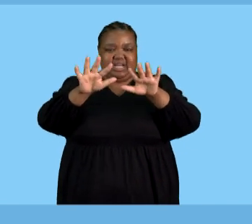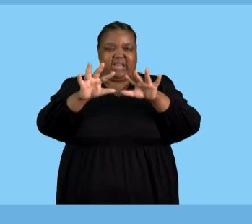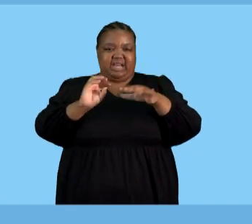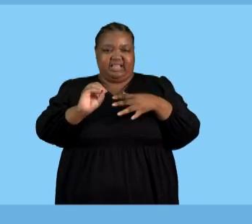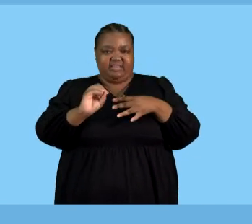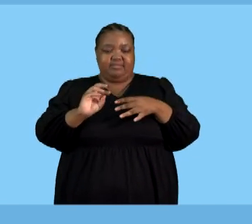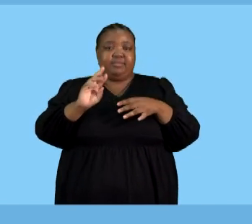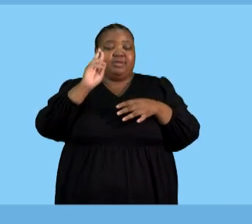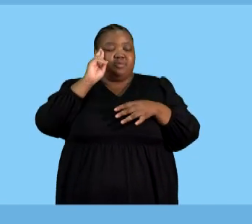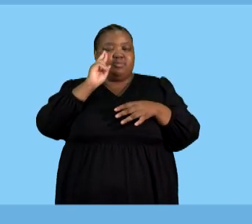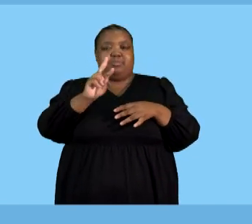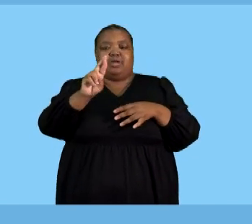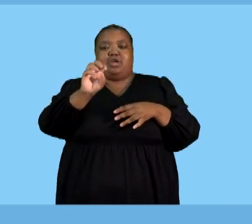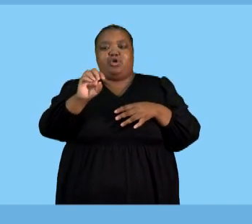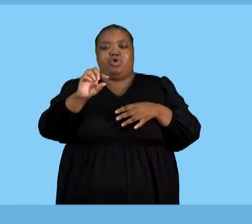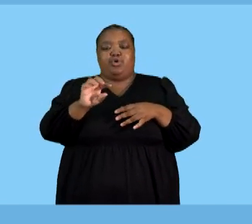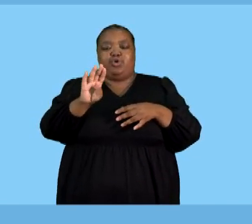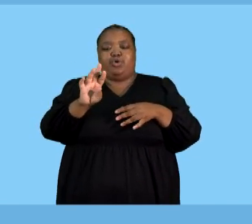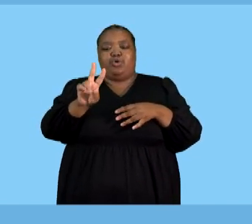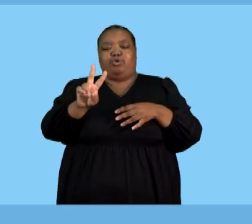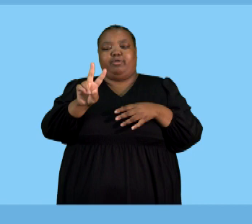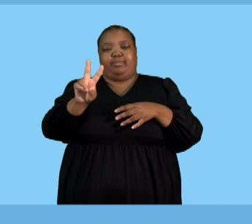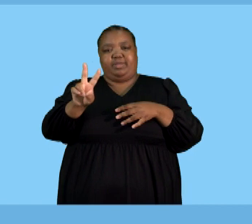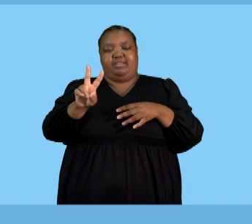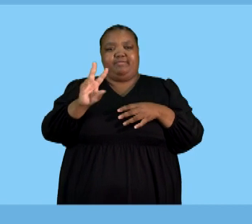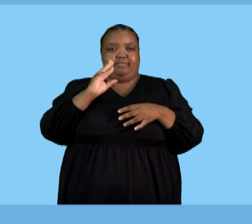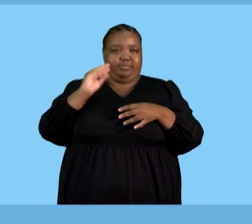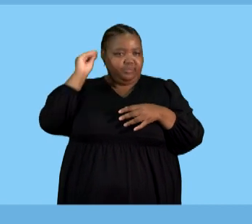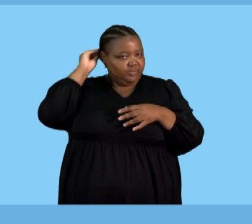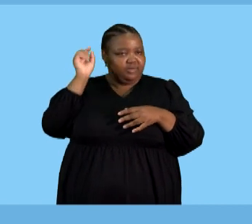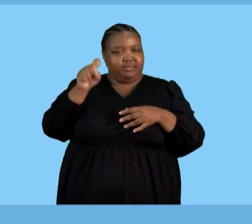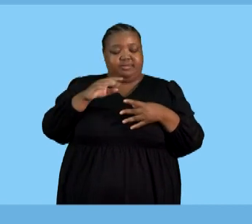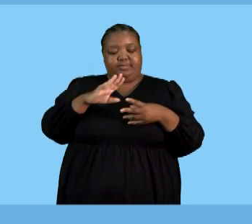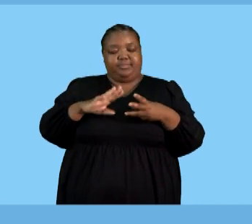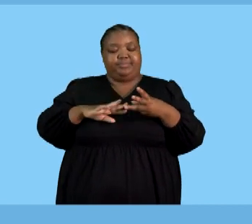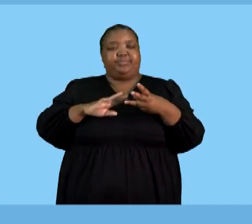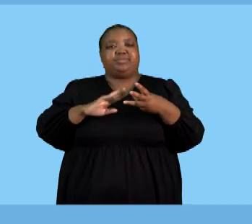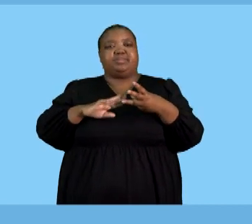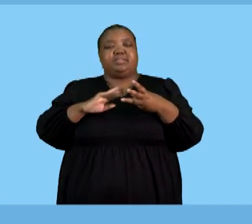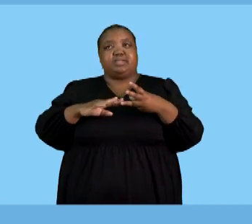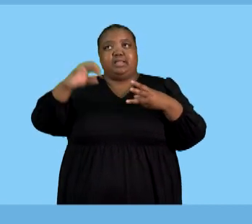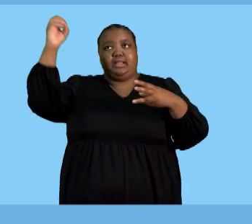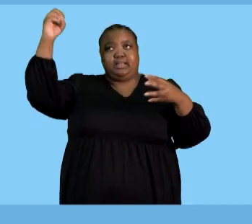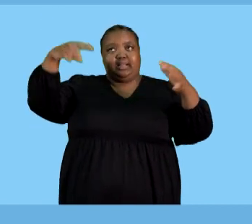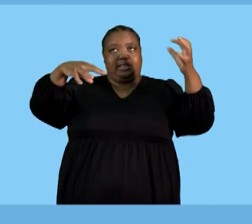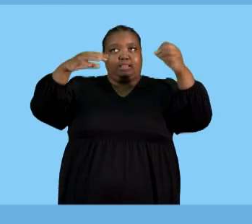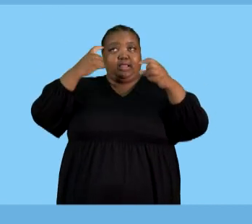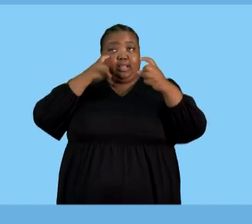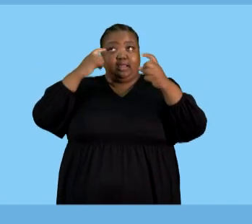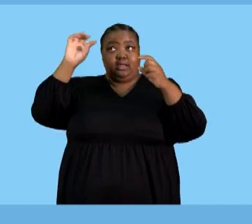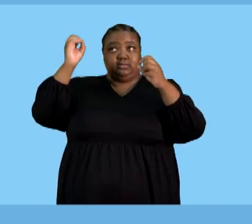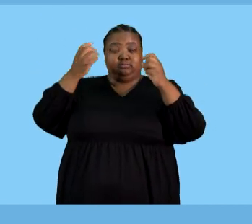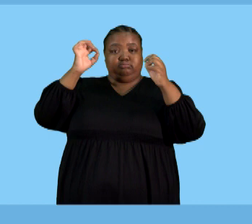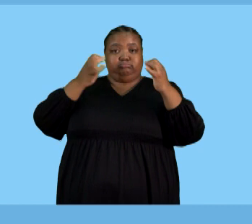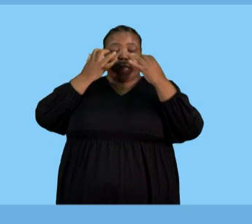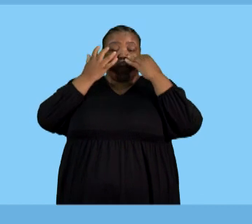different colors of spectrum. Remember, think of the Roig beave. And then number 3, the reflected light that reaches our